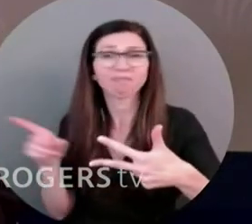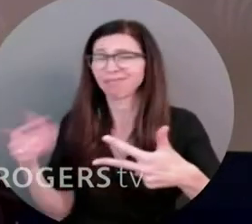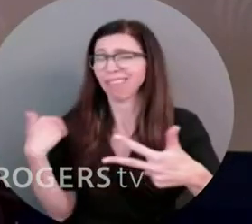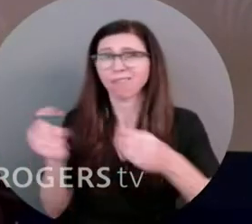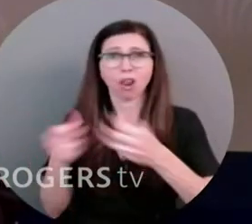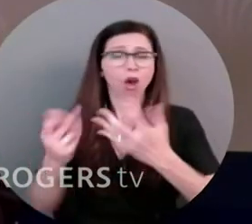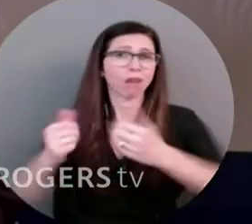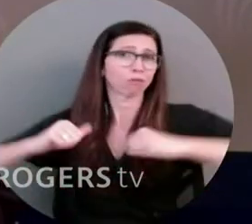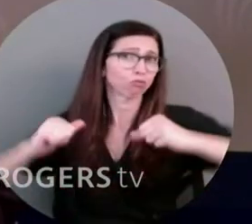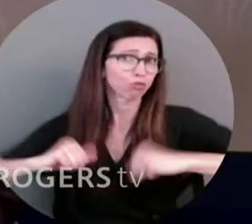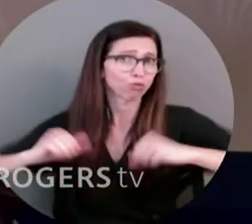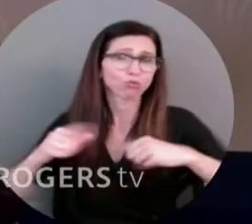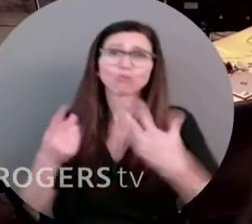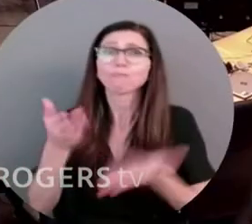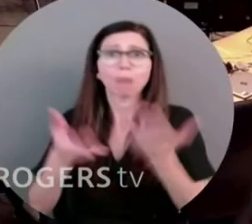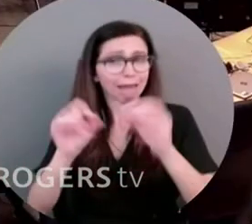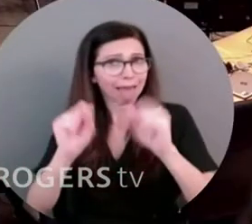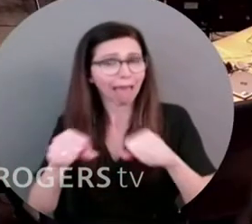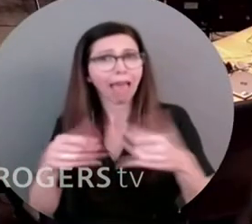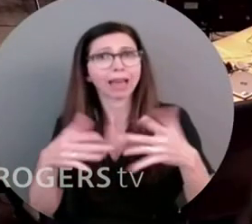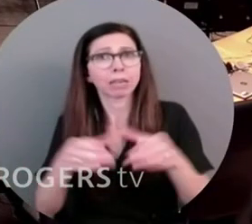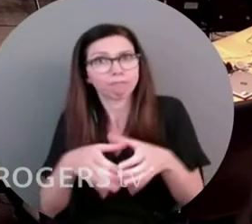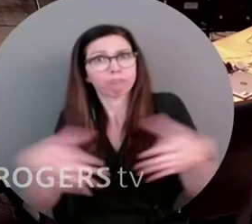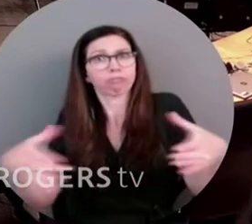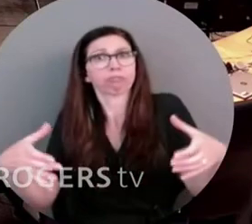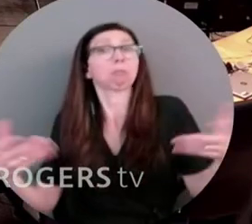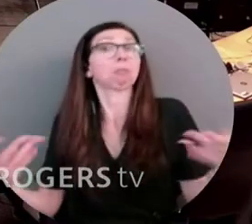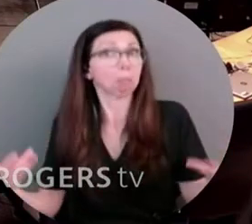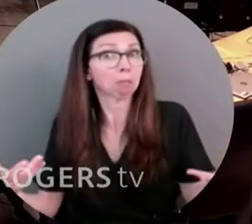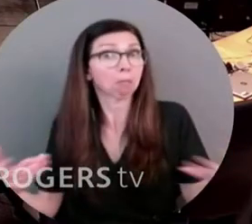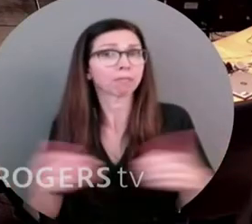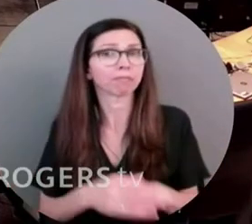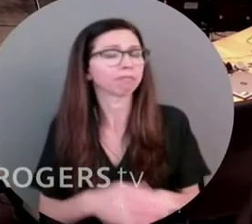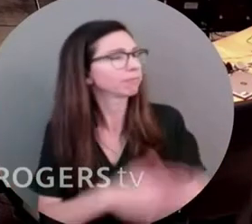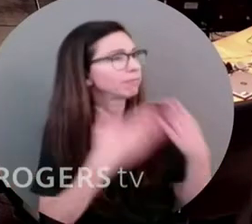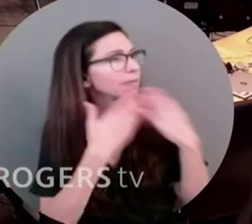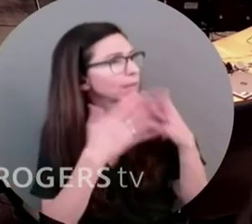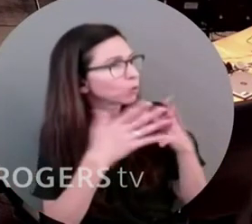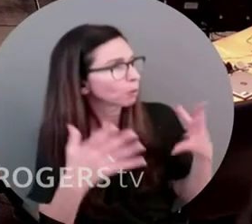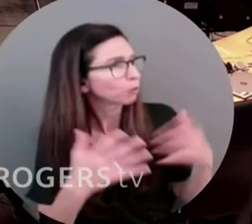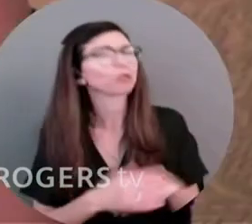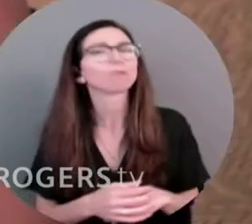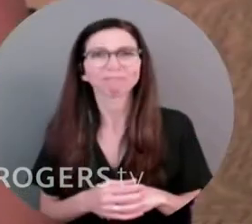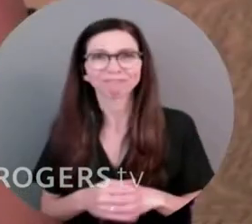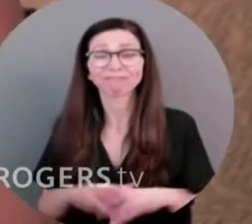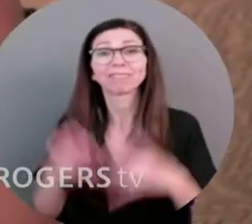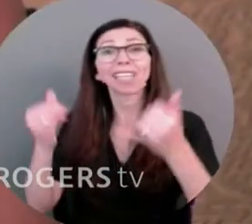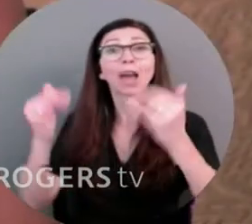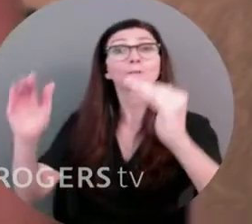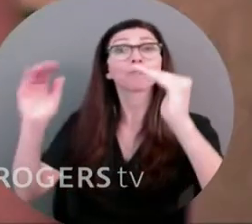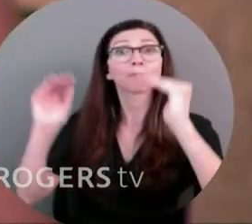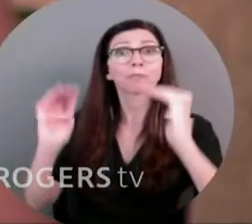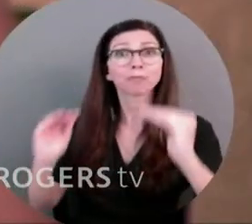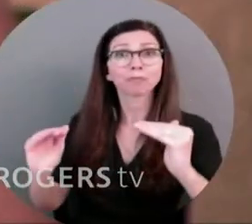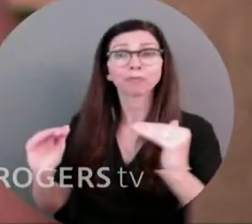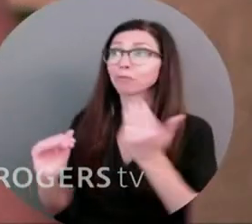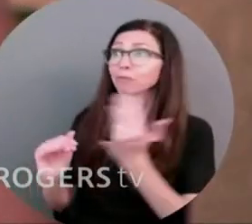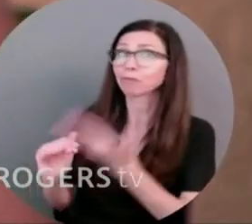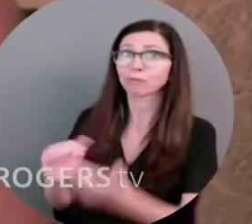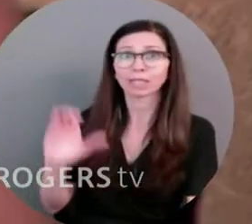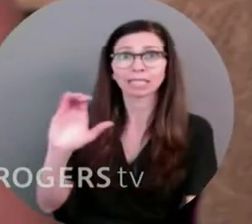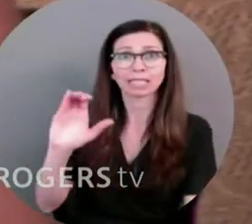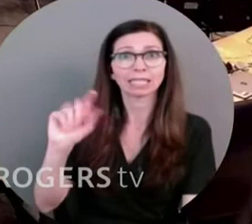next to those properties. Thank you very much. Thank you. Moving on, we will go to Josh Pringle at CTV